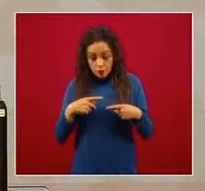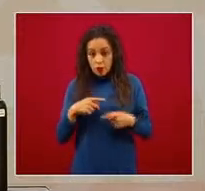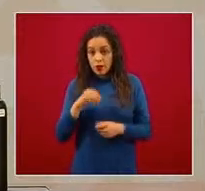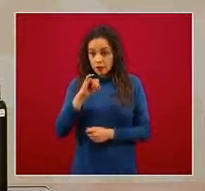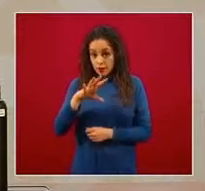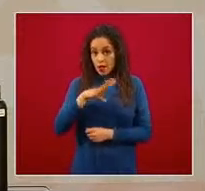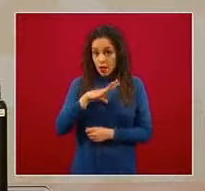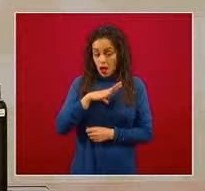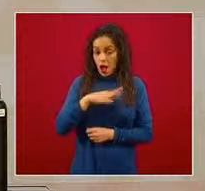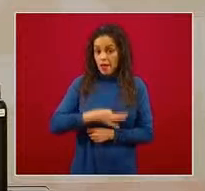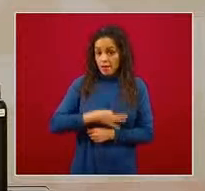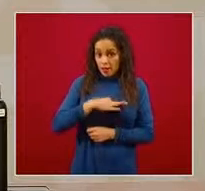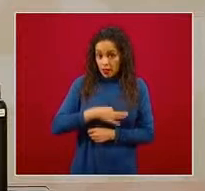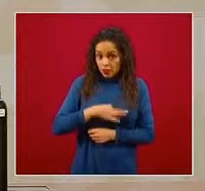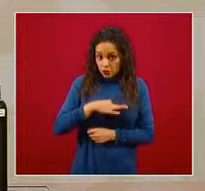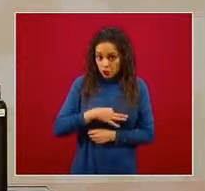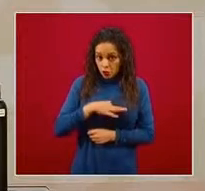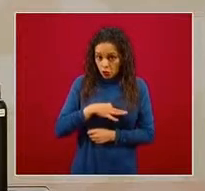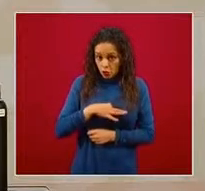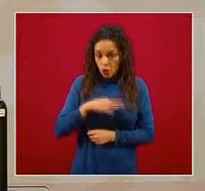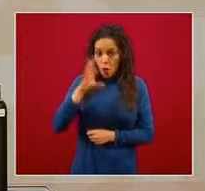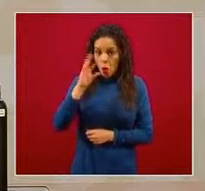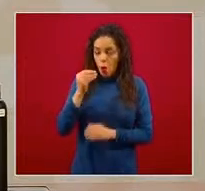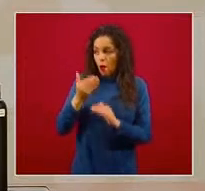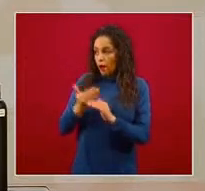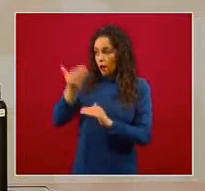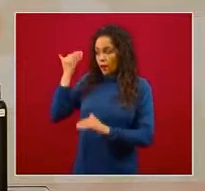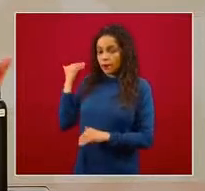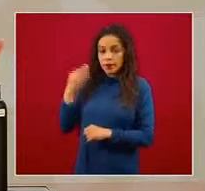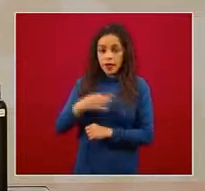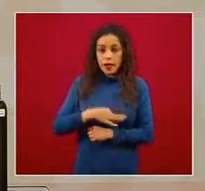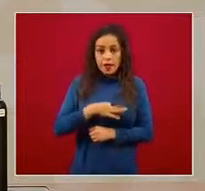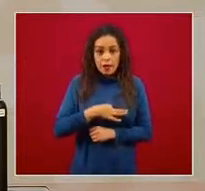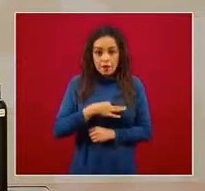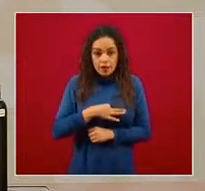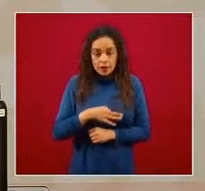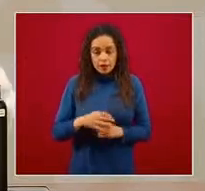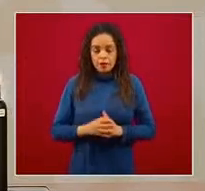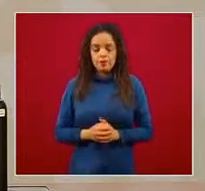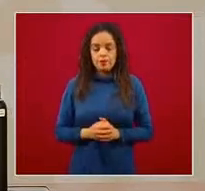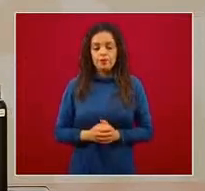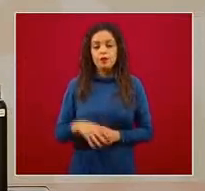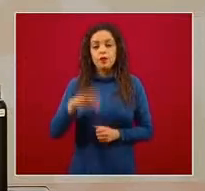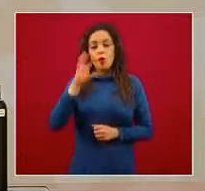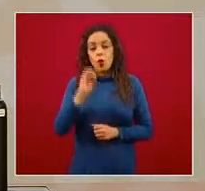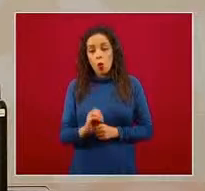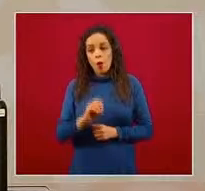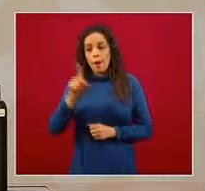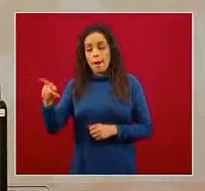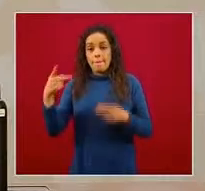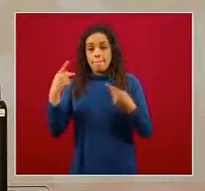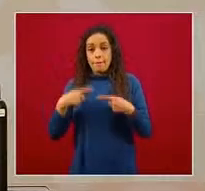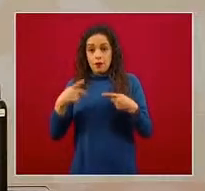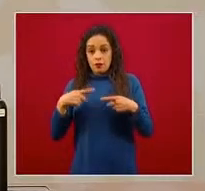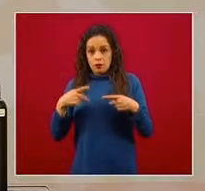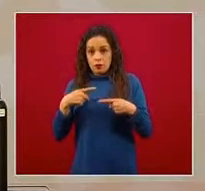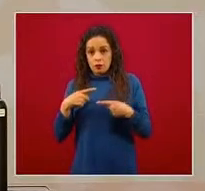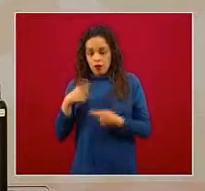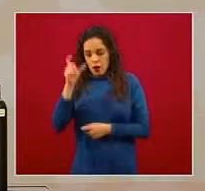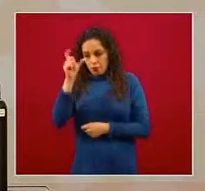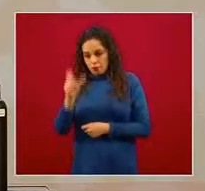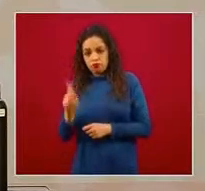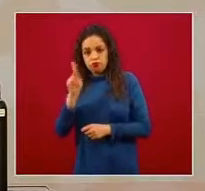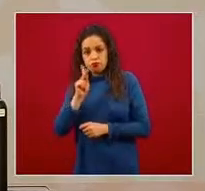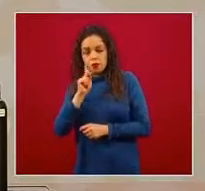truly has the virus, or at least the record of the virus, and the probability of a person who has a negative